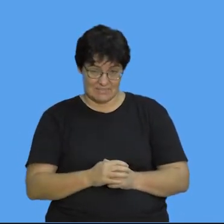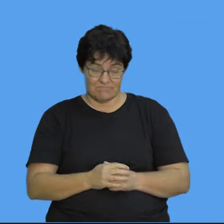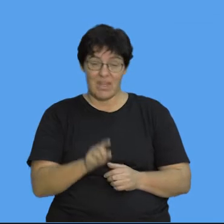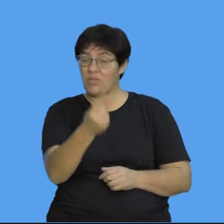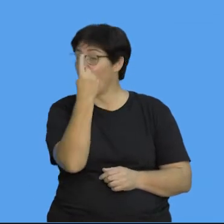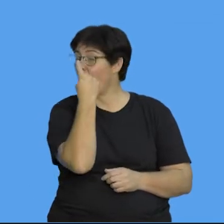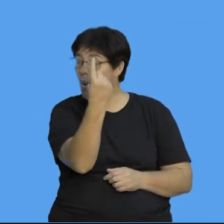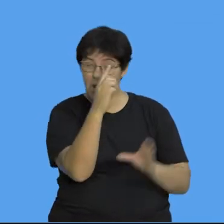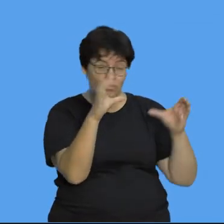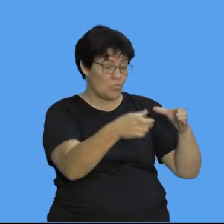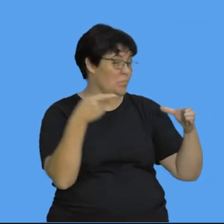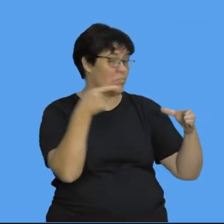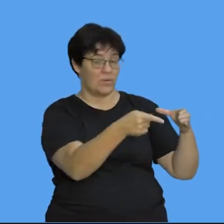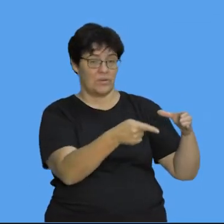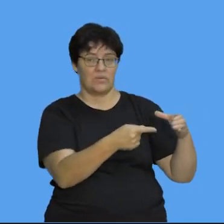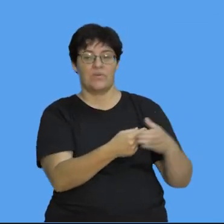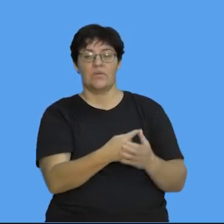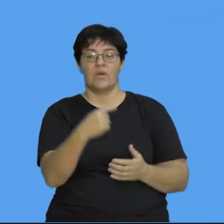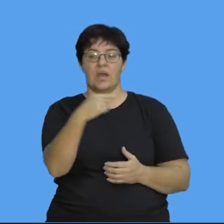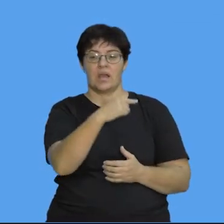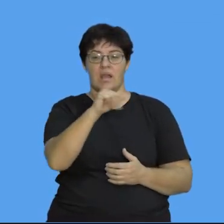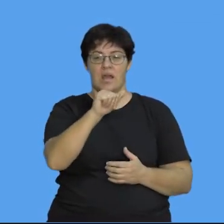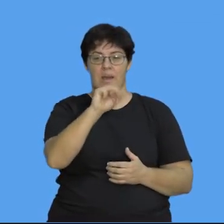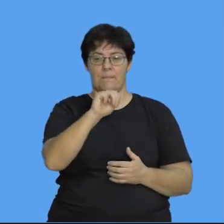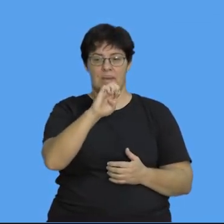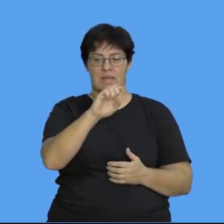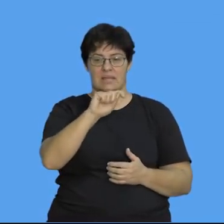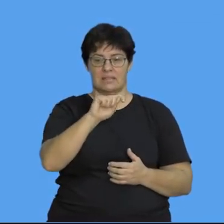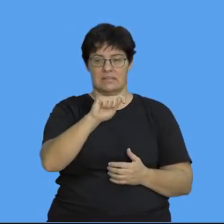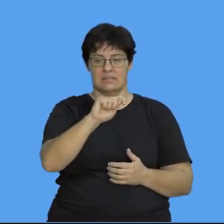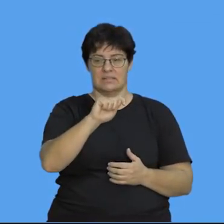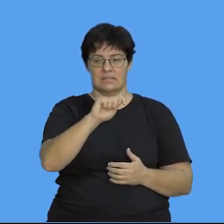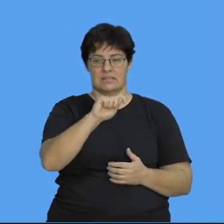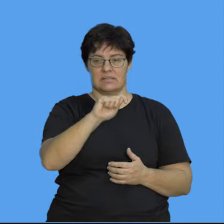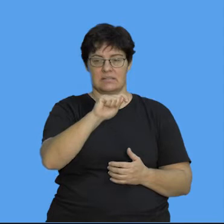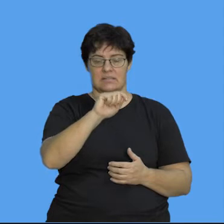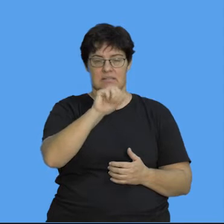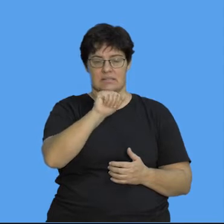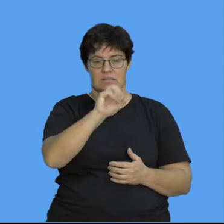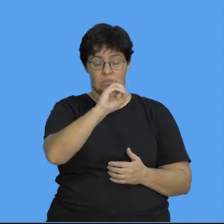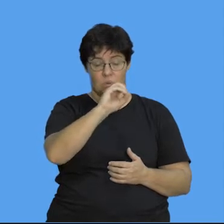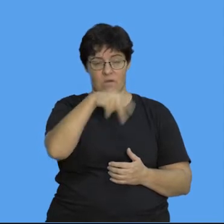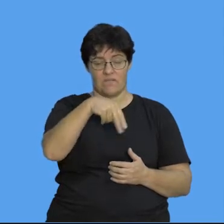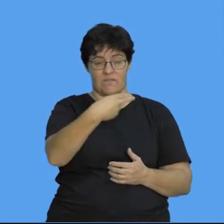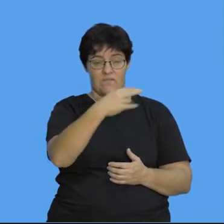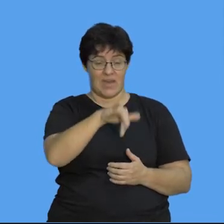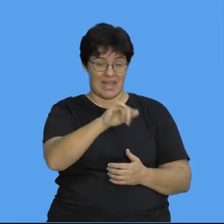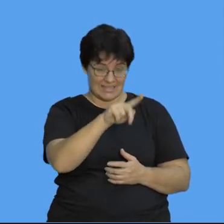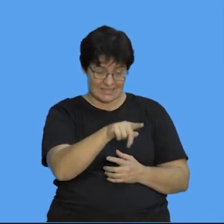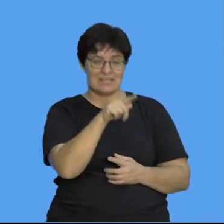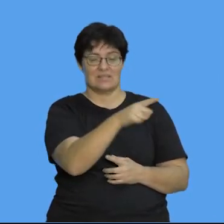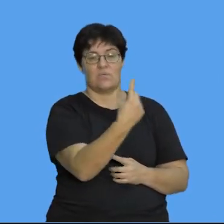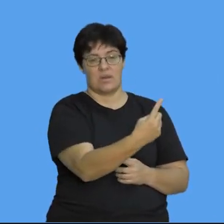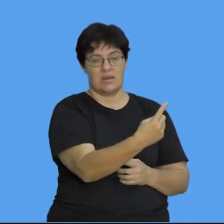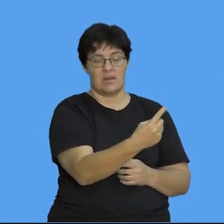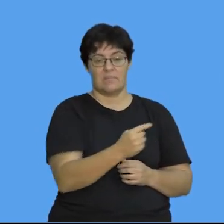is the only plant group that the gametophyte is the main generation. All